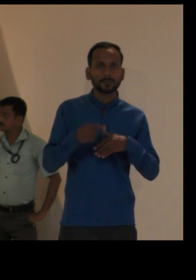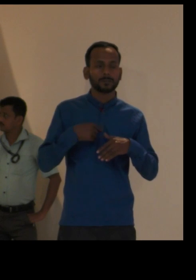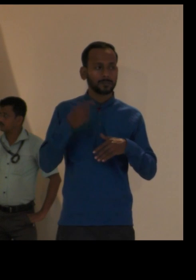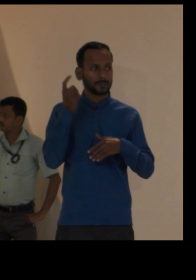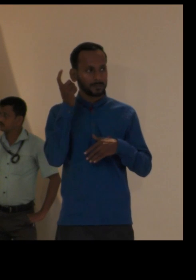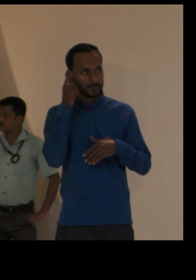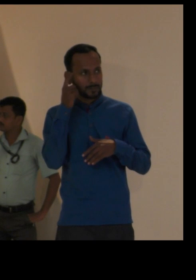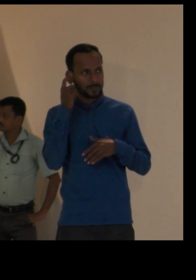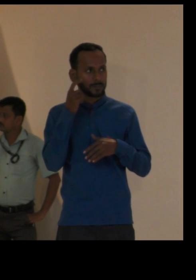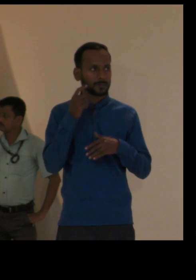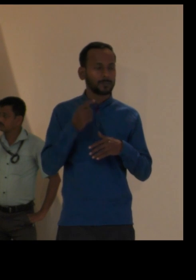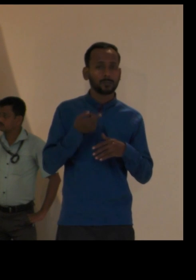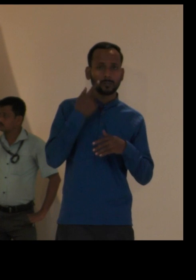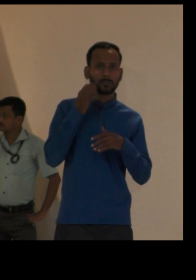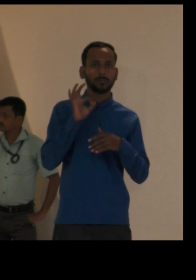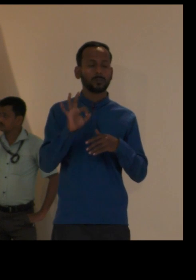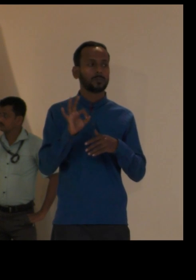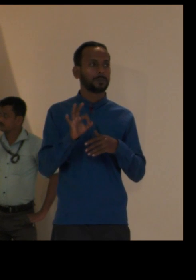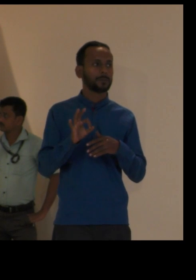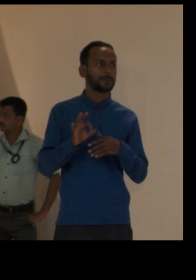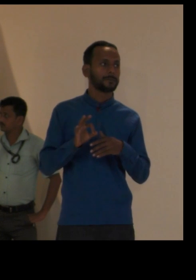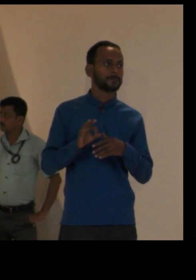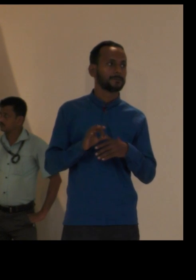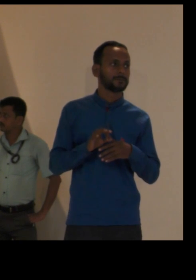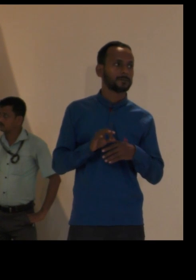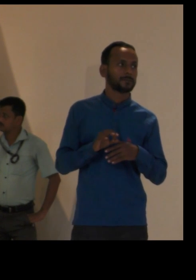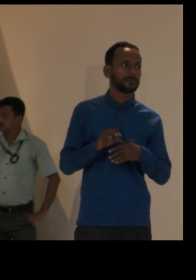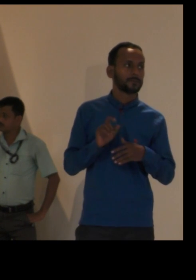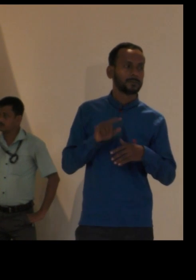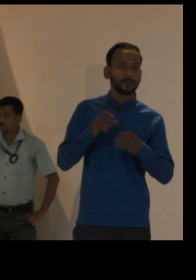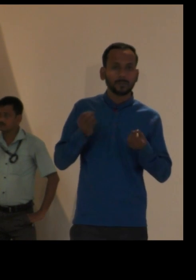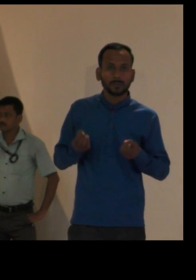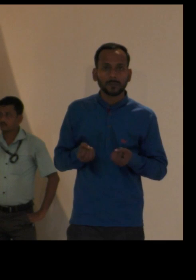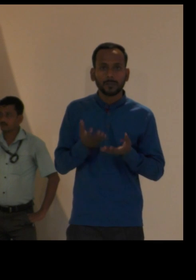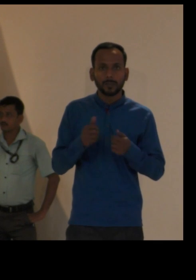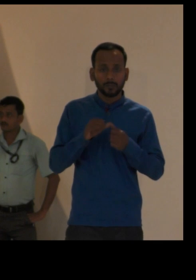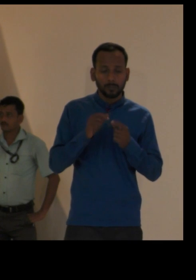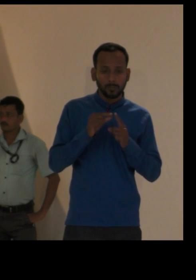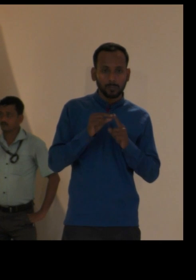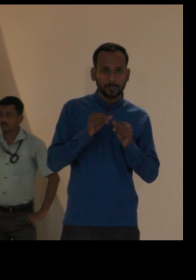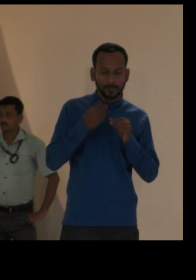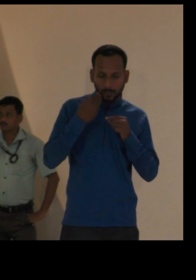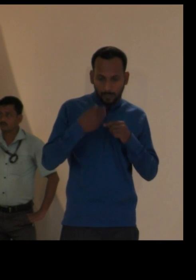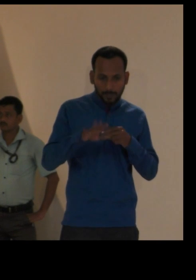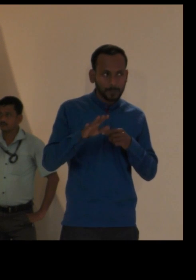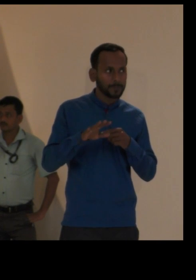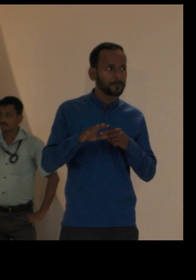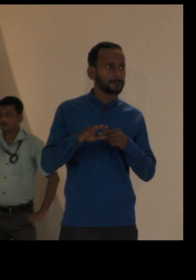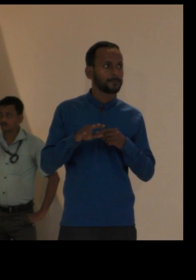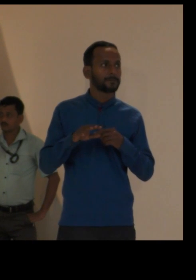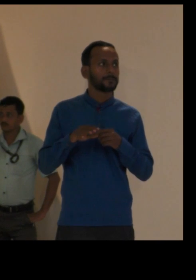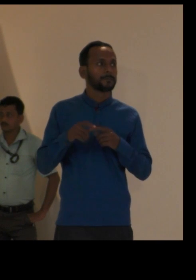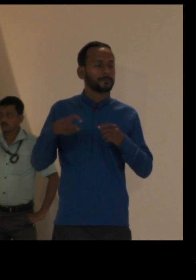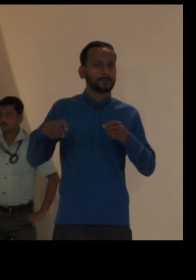that the curation is the most important word, basically because it allows you to create a provisional closure